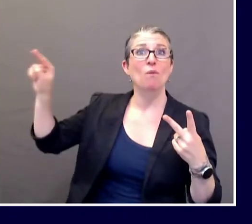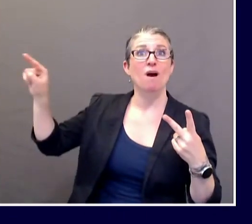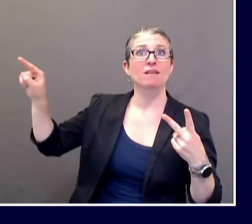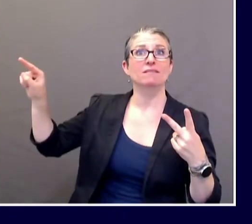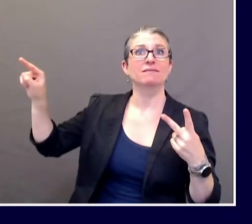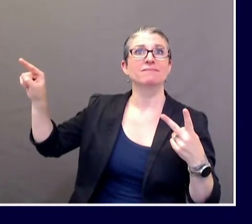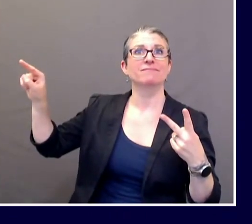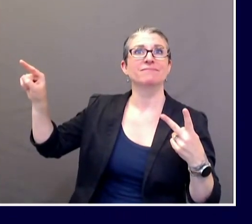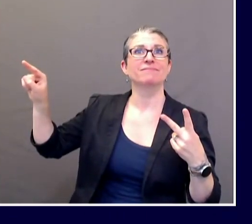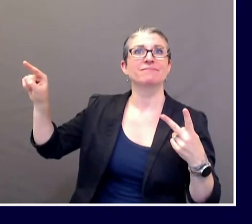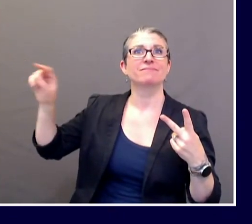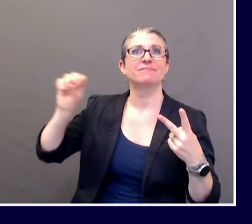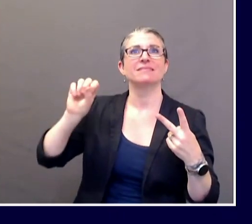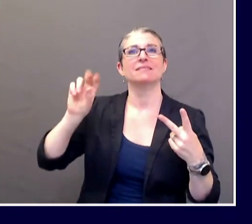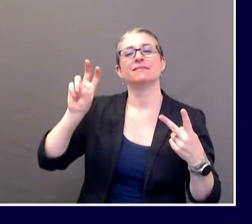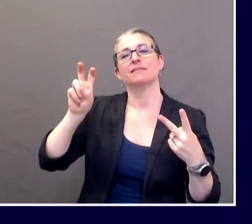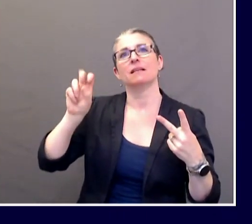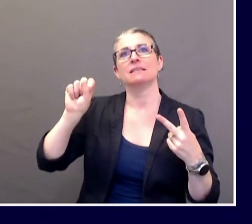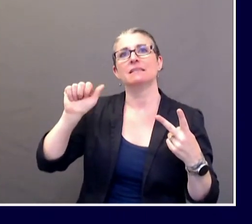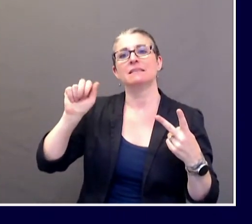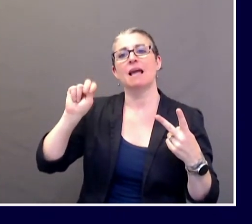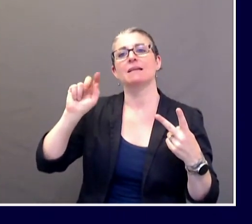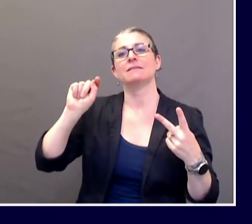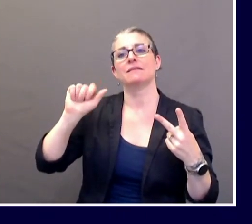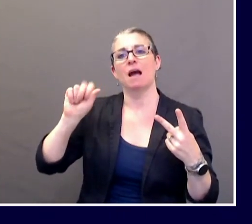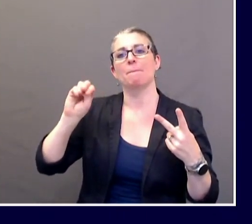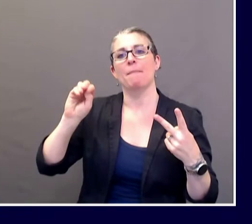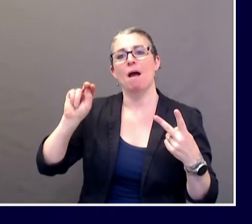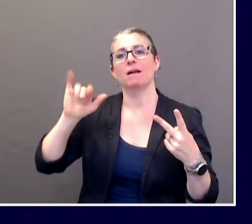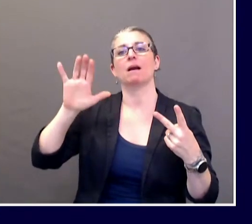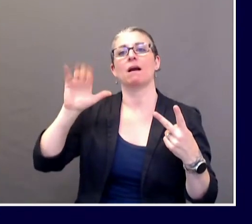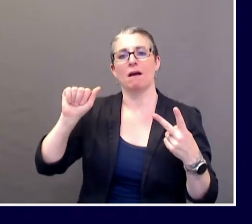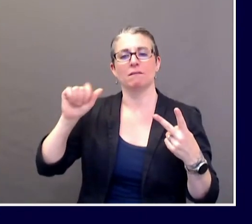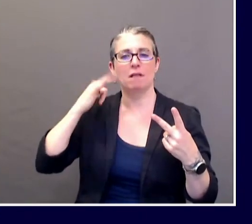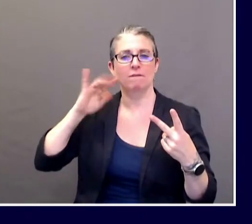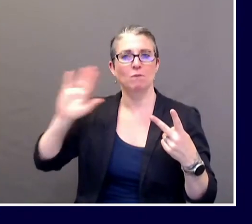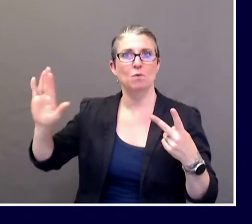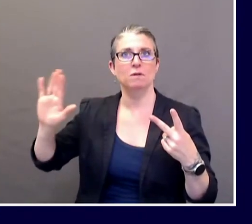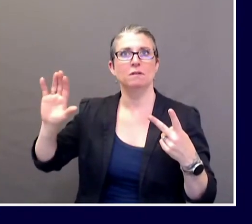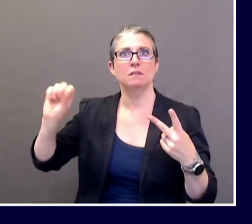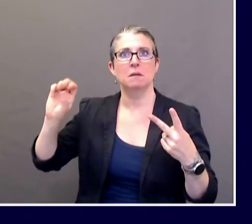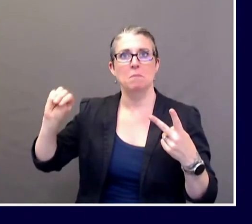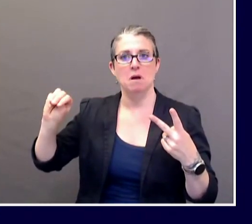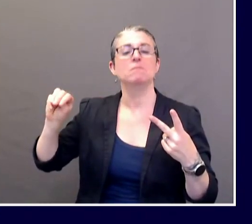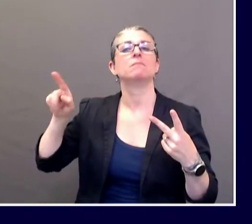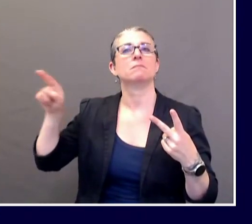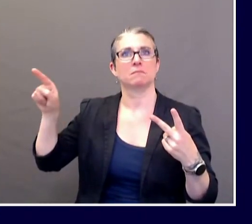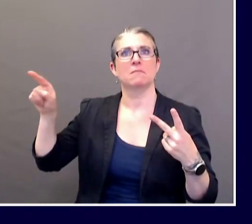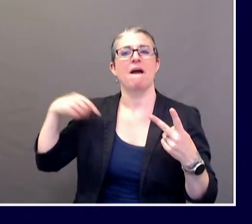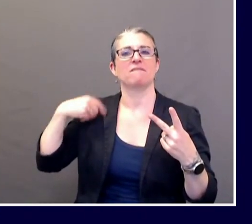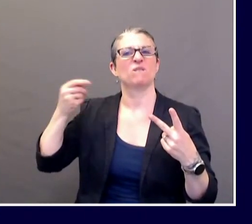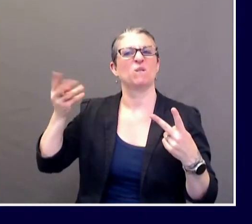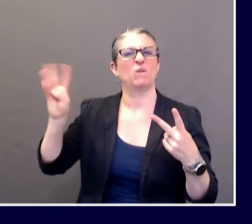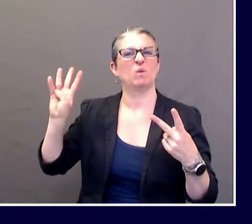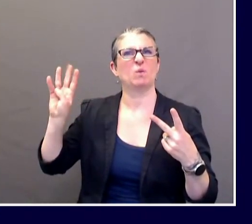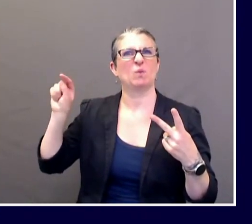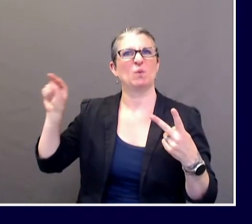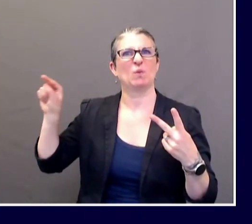first categorized back in December, but we haven't detected any other new strains as of right